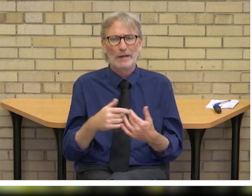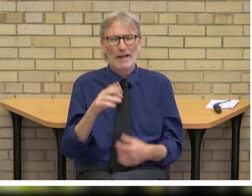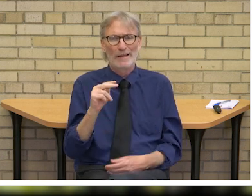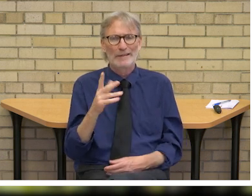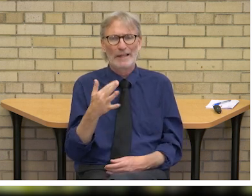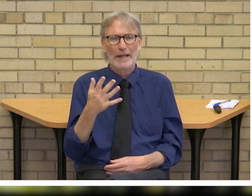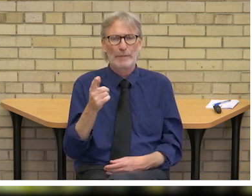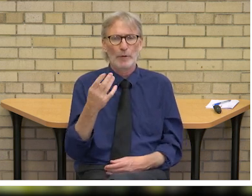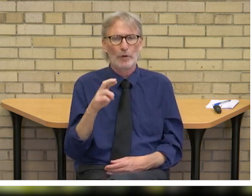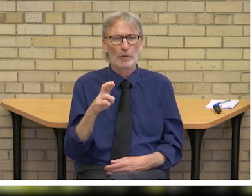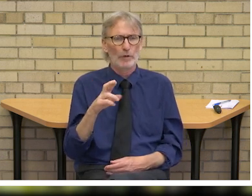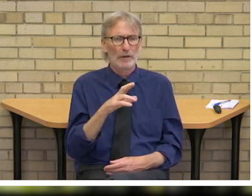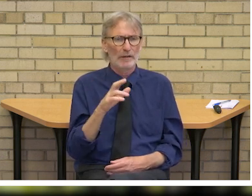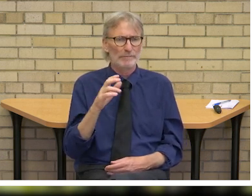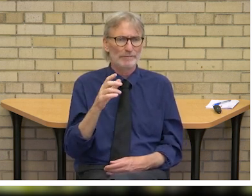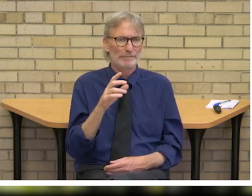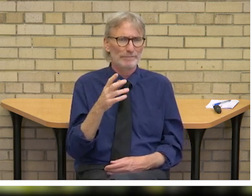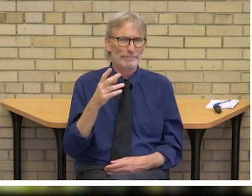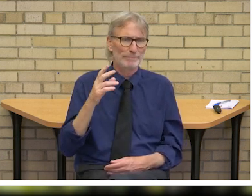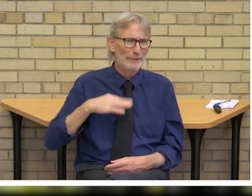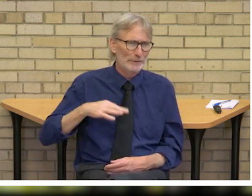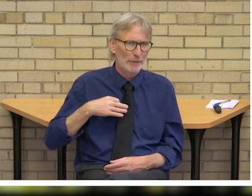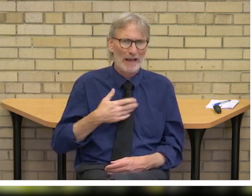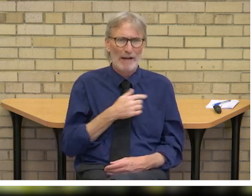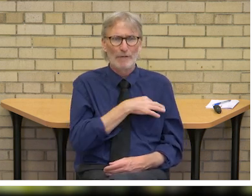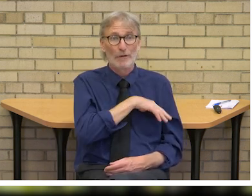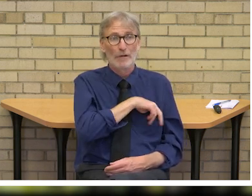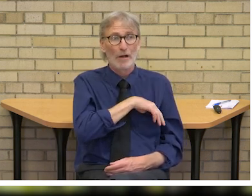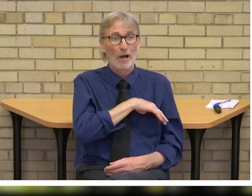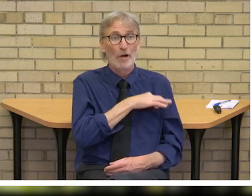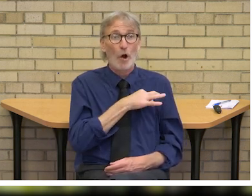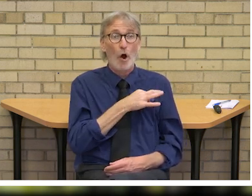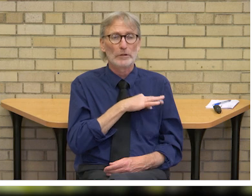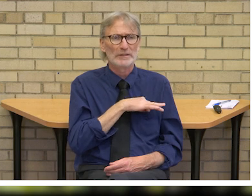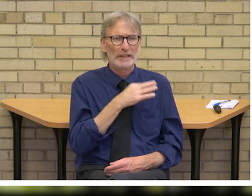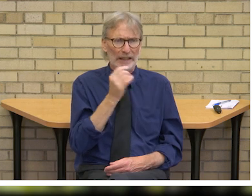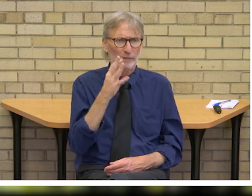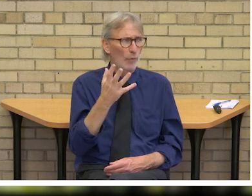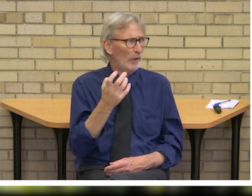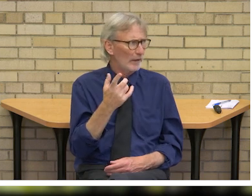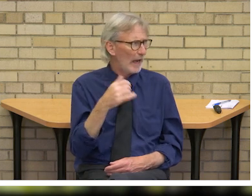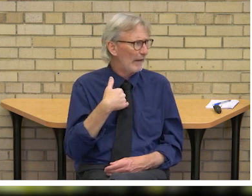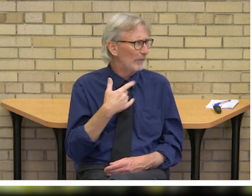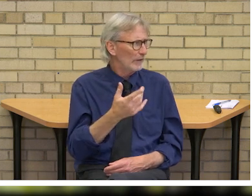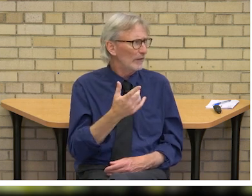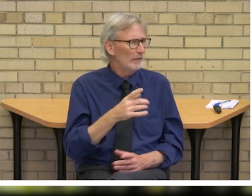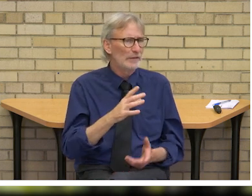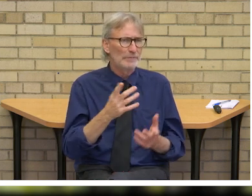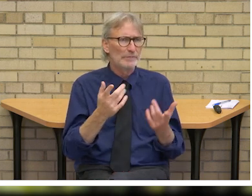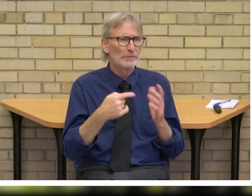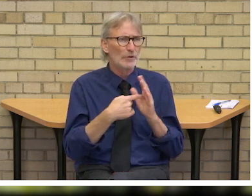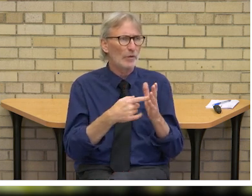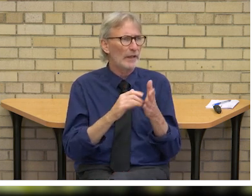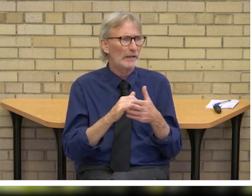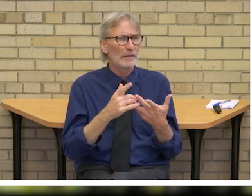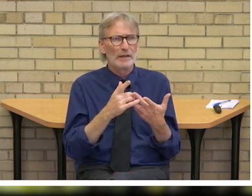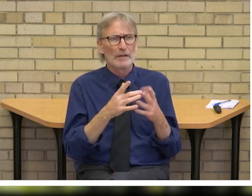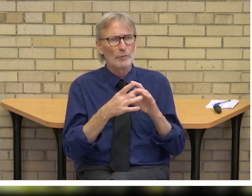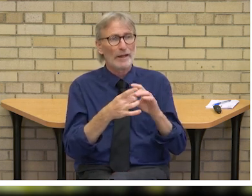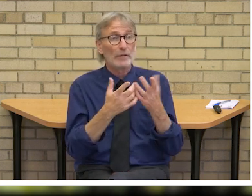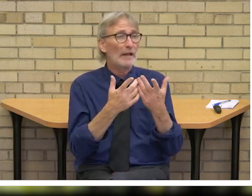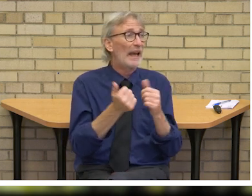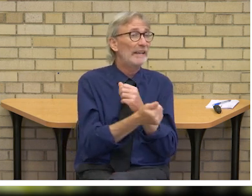neighbor@pittsburghpa.gov. I have a couple of cards if anybody wants to reach out to me directly. I know there were some questions related to the traffic